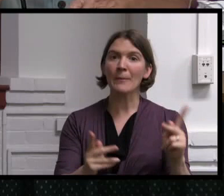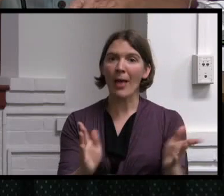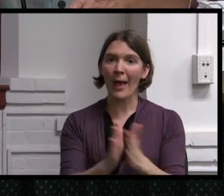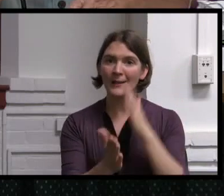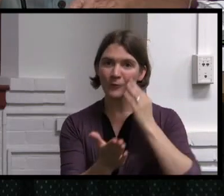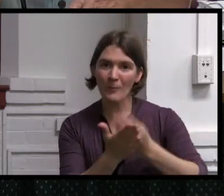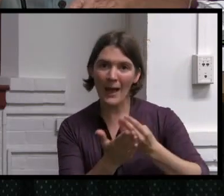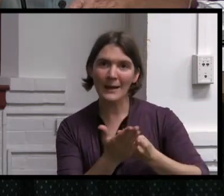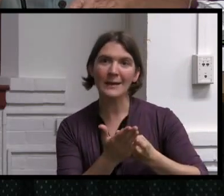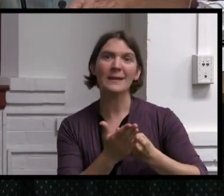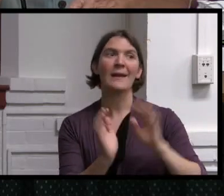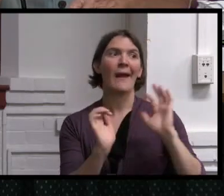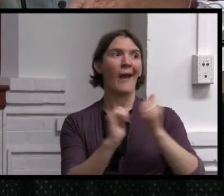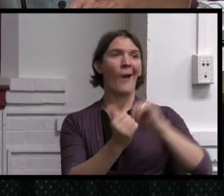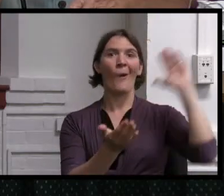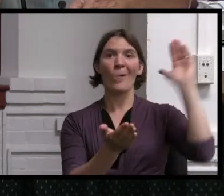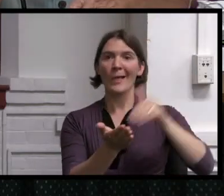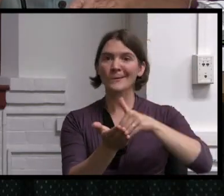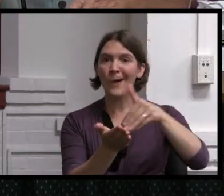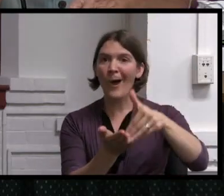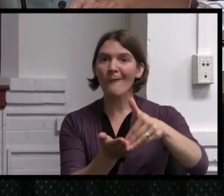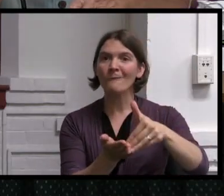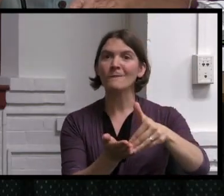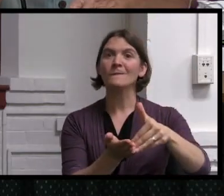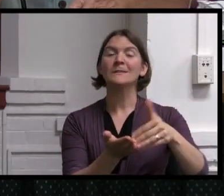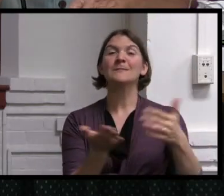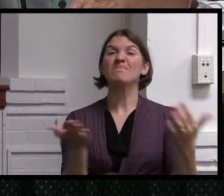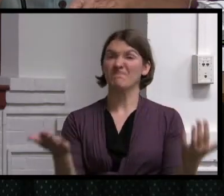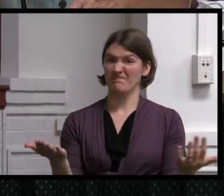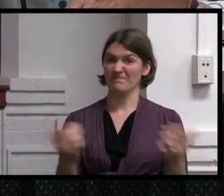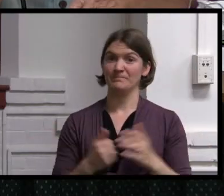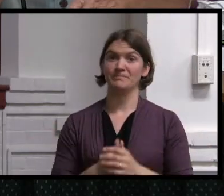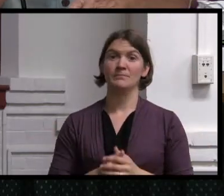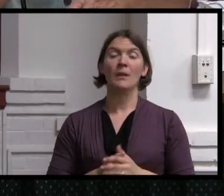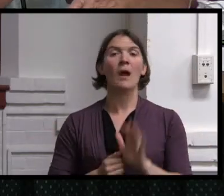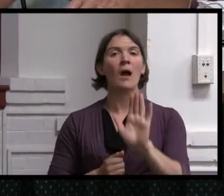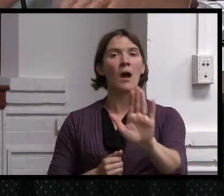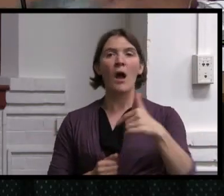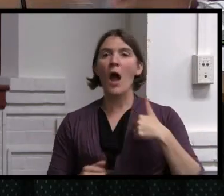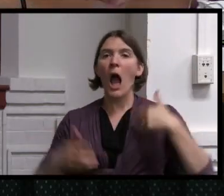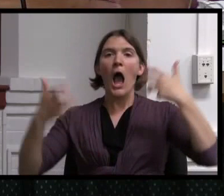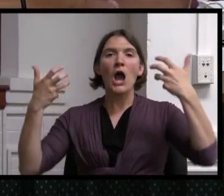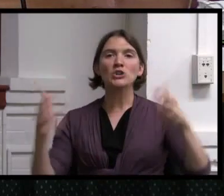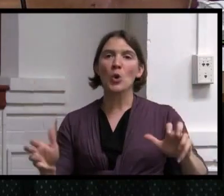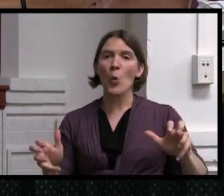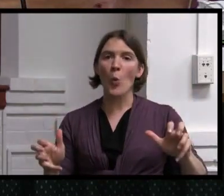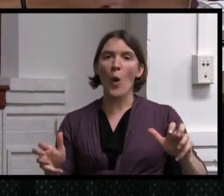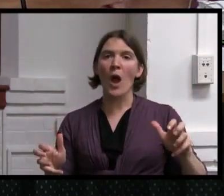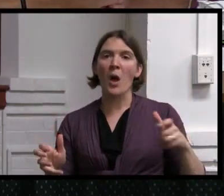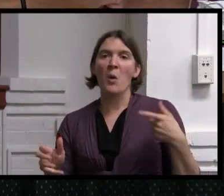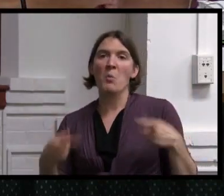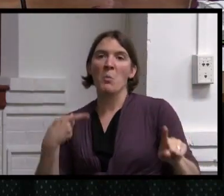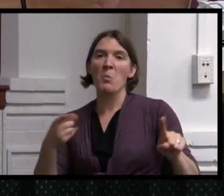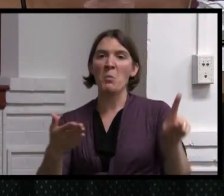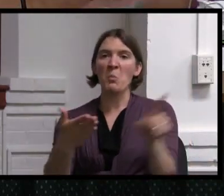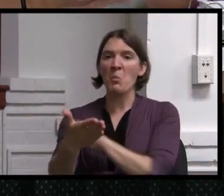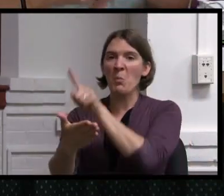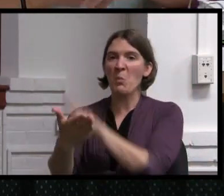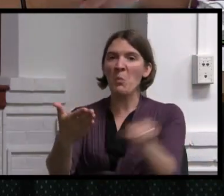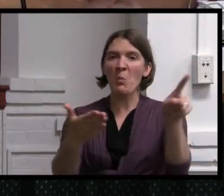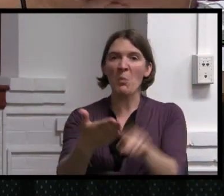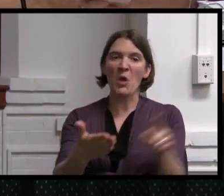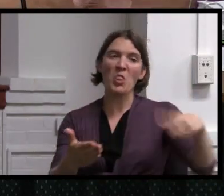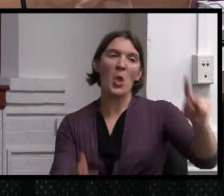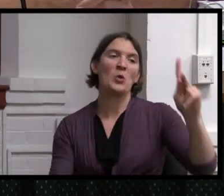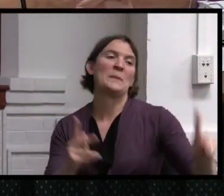of panhandling downtown. What I hope we are not going to be doing tonight is being disrespectful towards people who engage